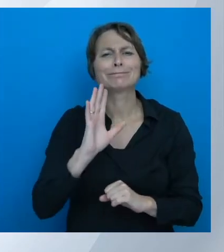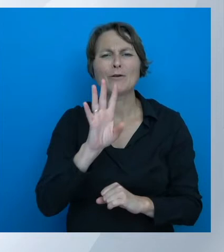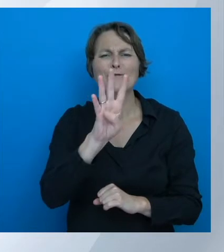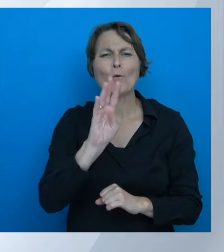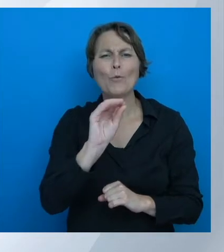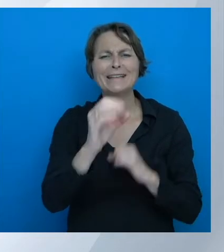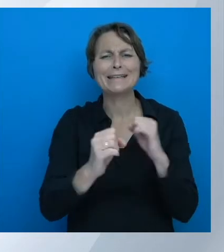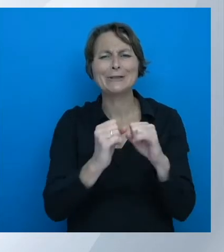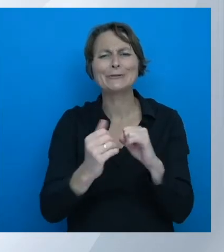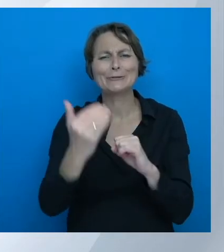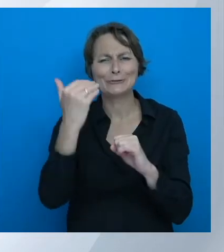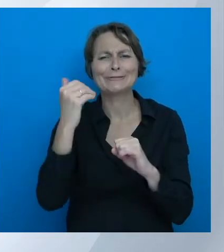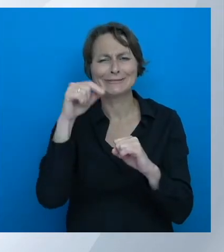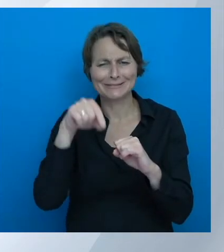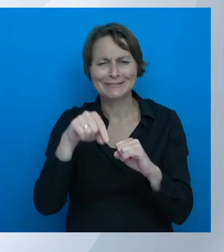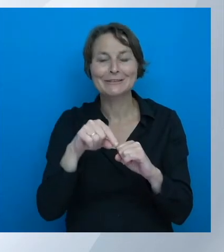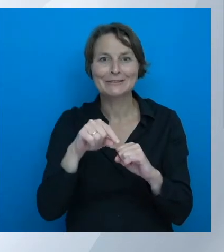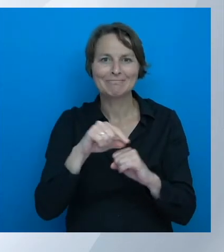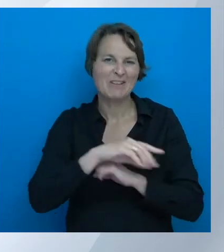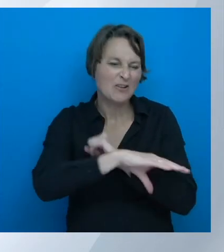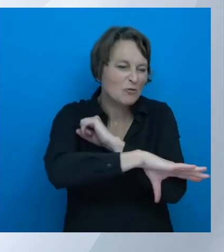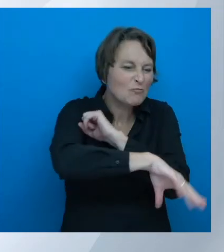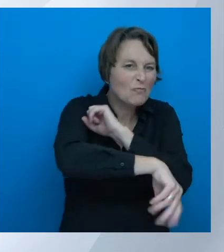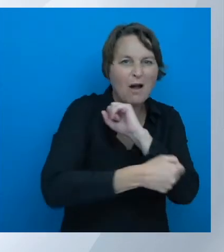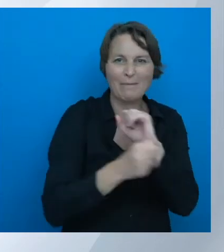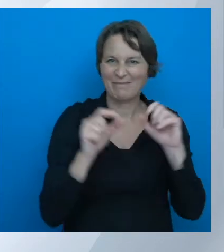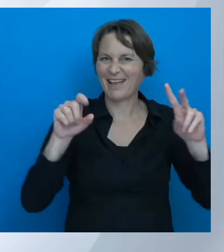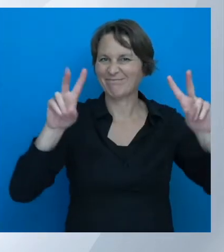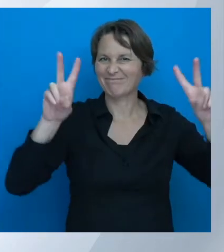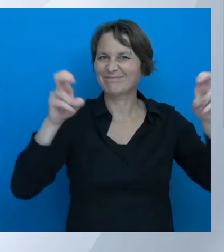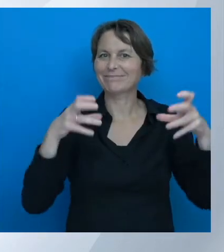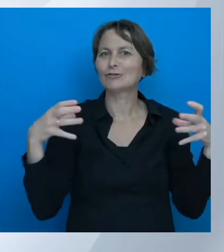So we're going to send this up to our